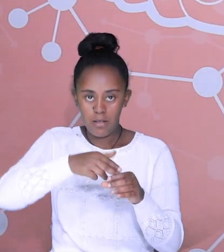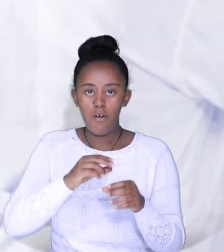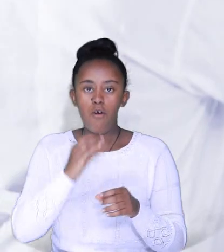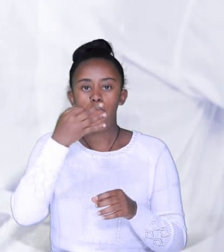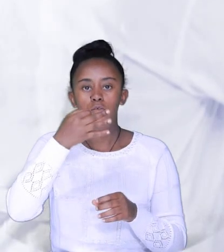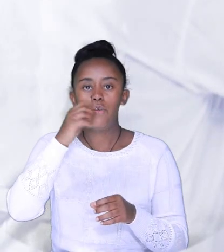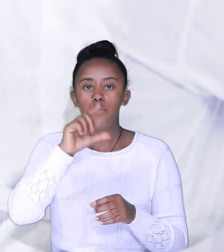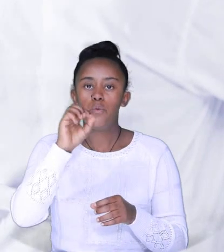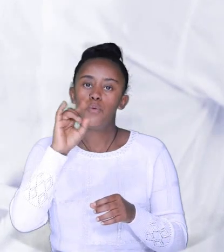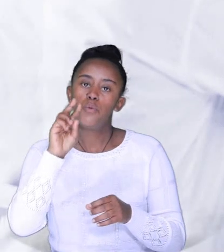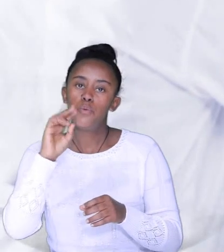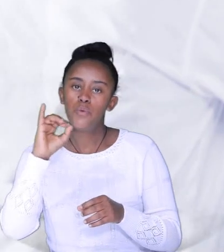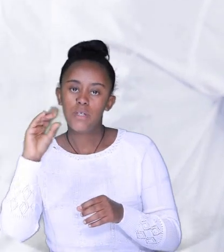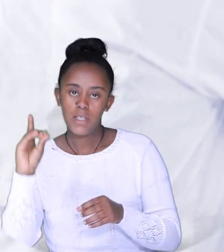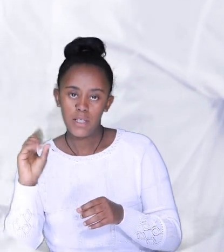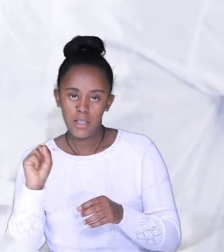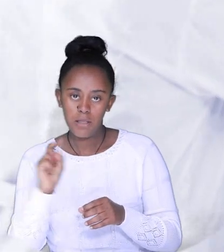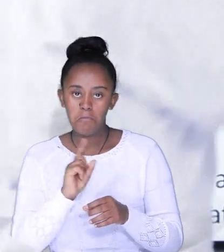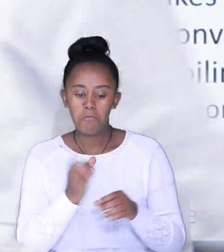fluids.